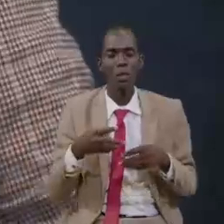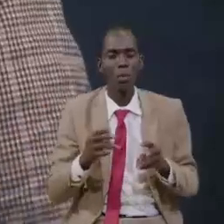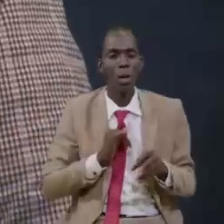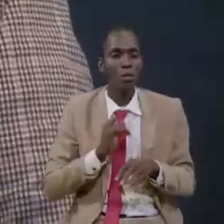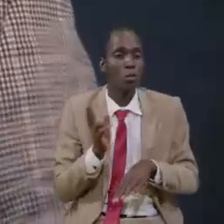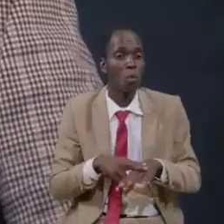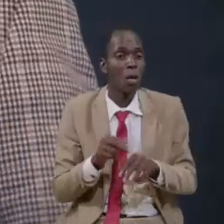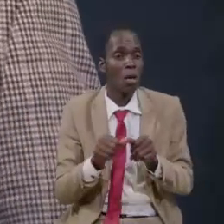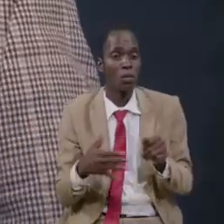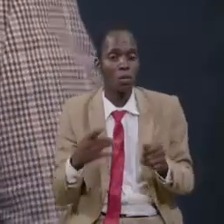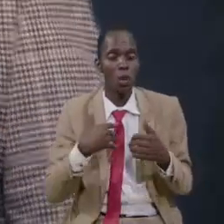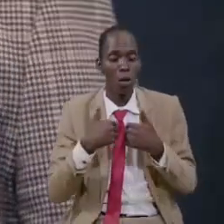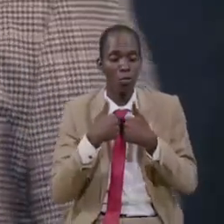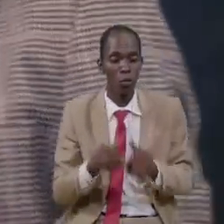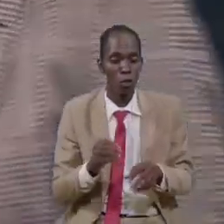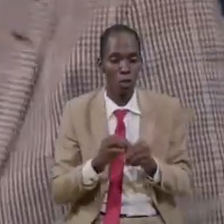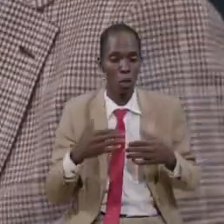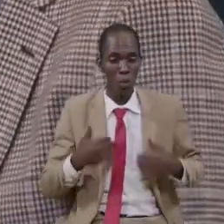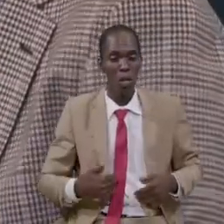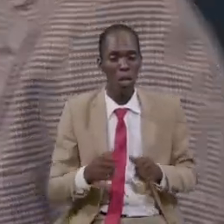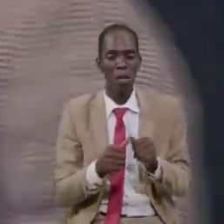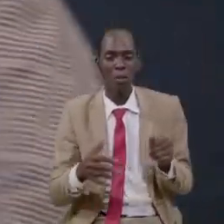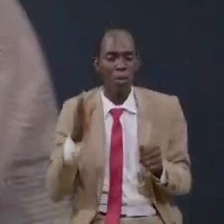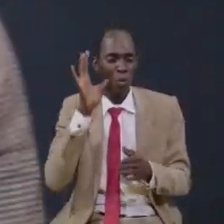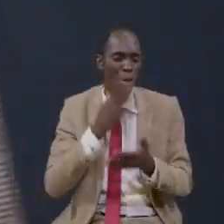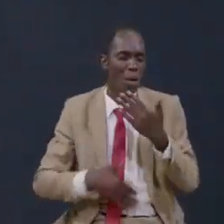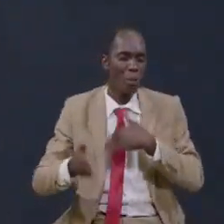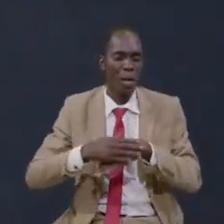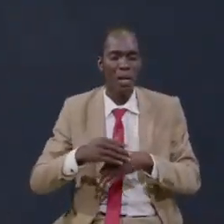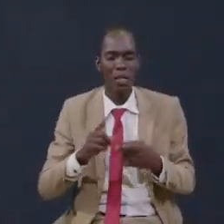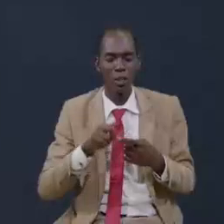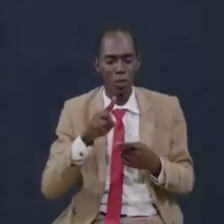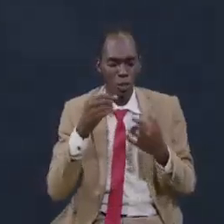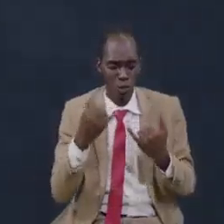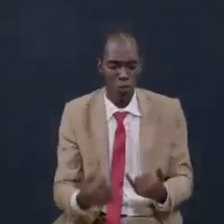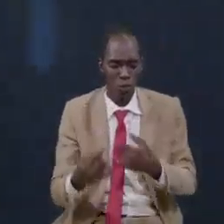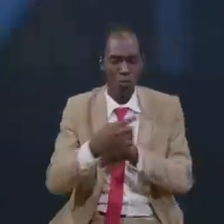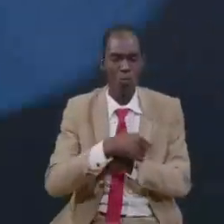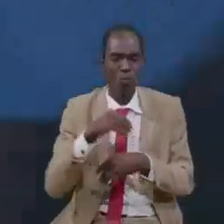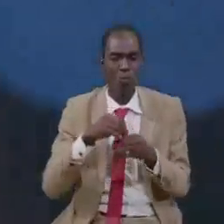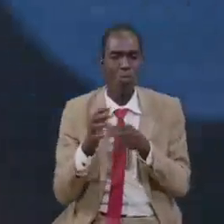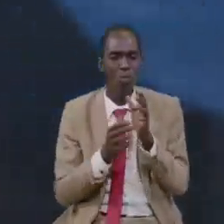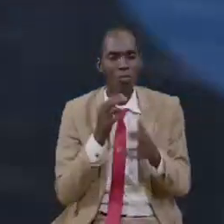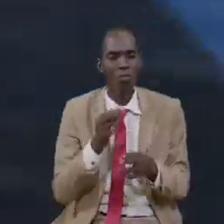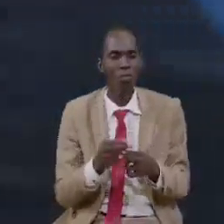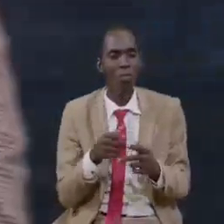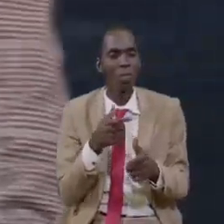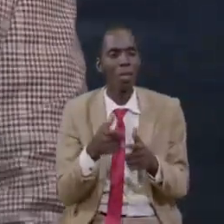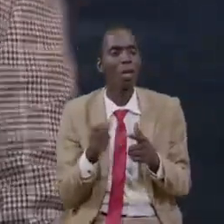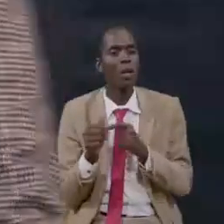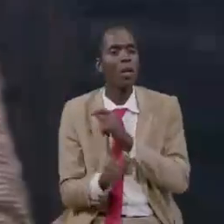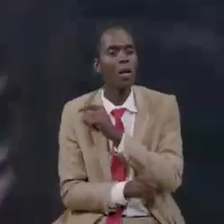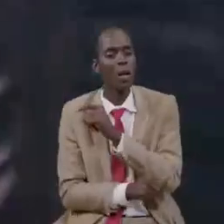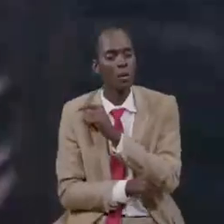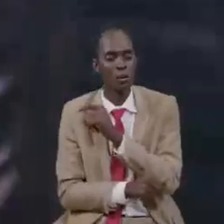body, everything will come back today. Yeah. And then Abraham, why don't you watch Abraham when he